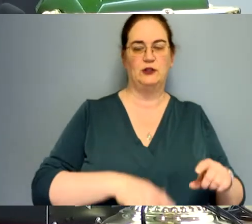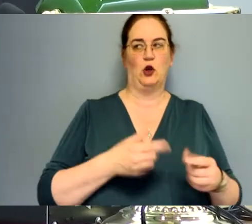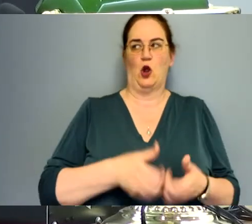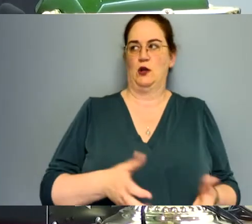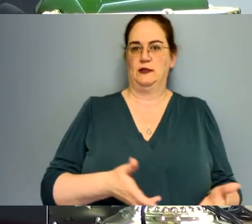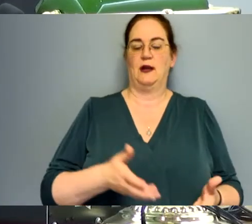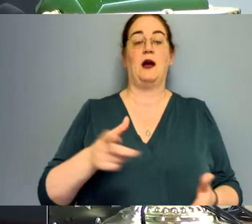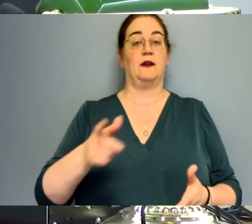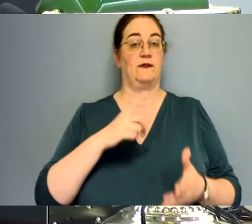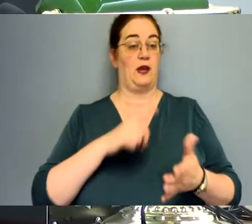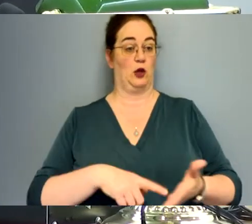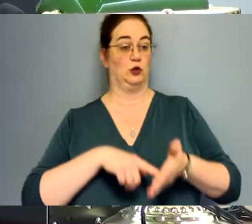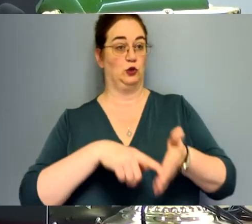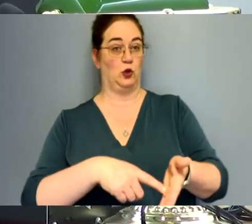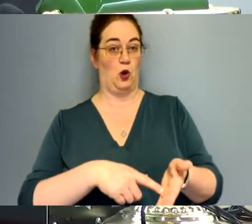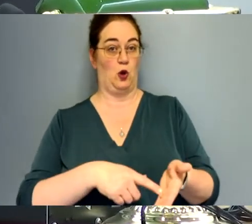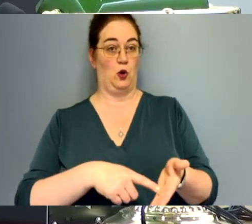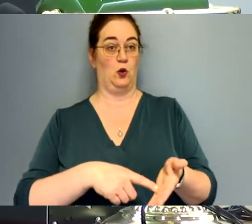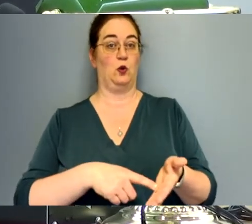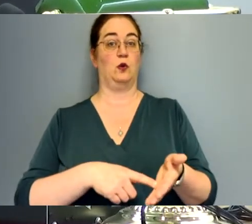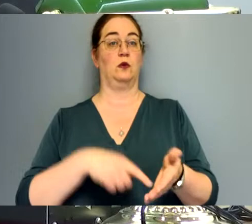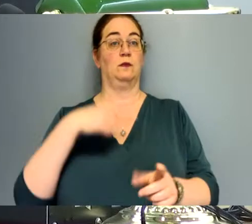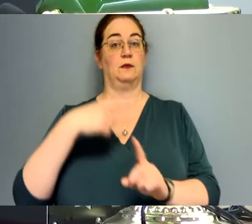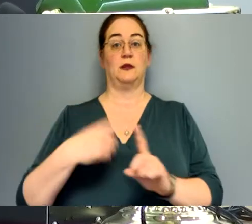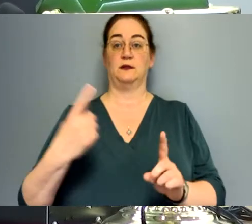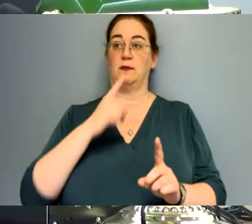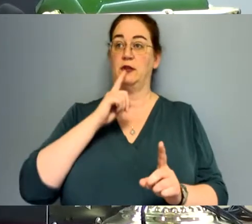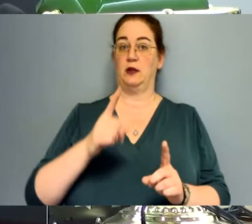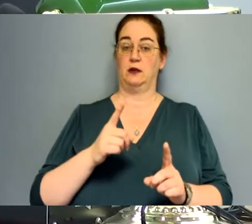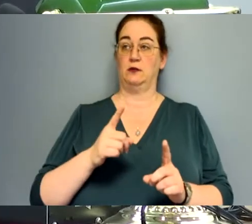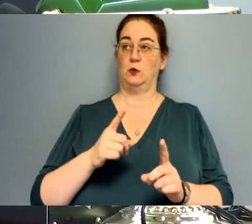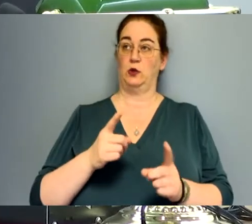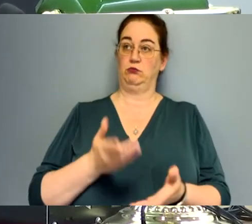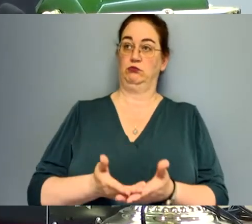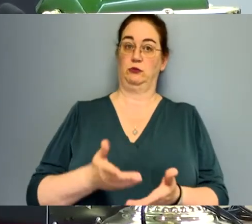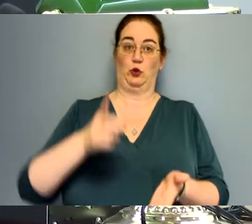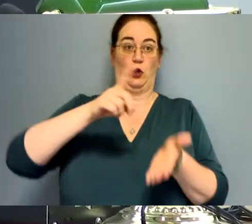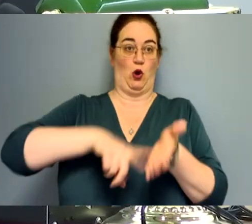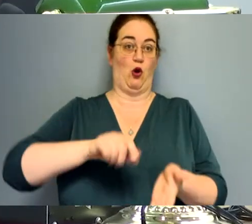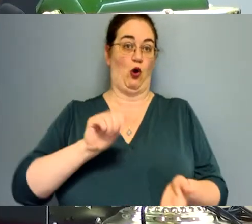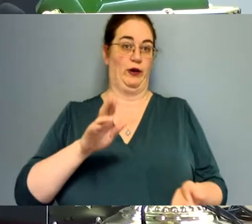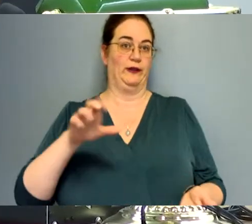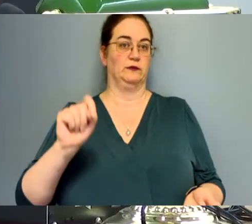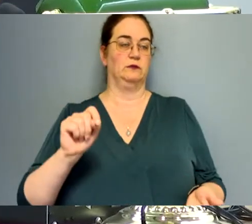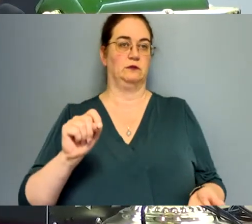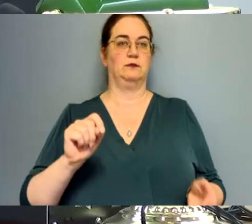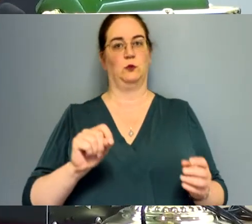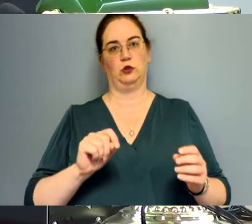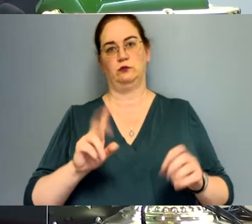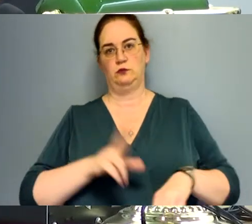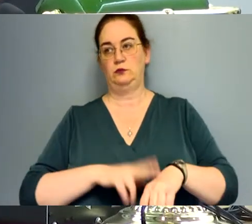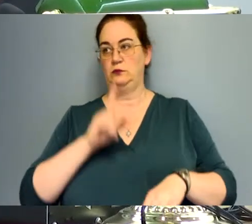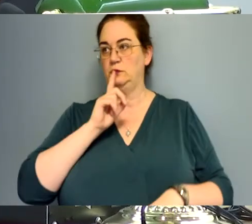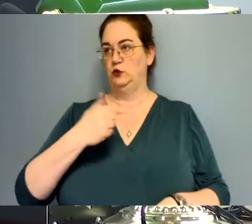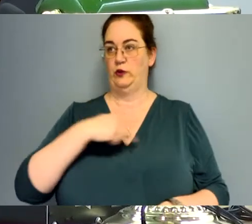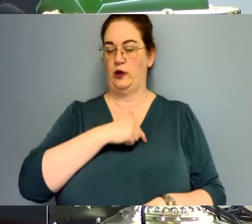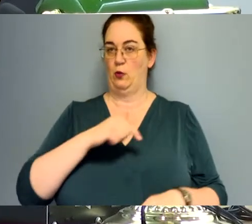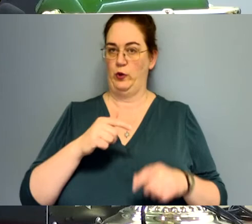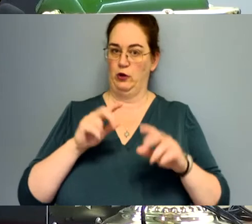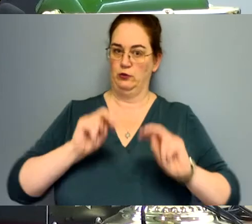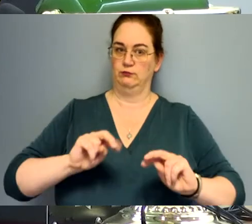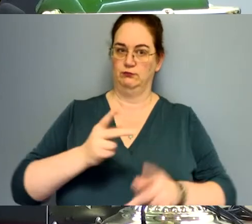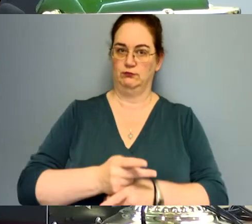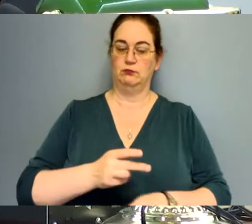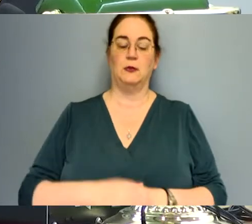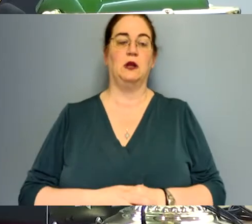as long as they could show that, as long as it's something that would hold up to an audit, which of course is something that we want to make sure we're doing.